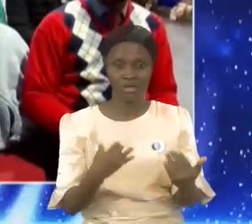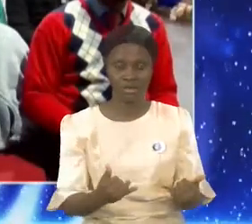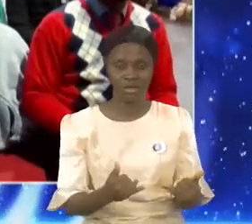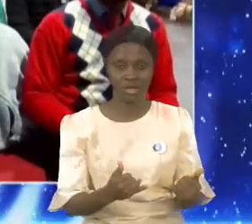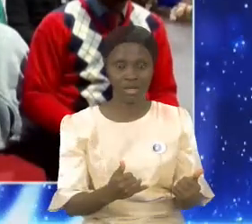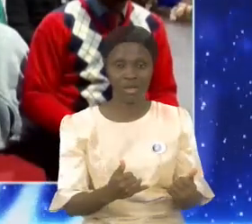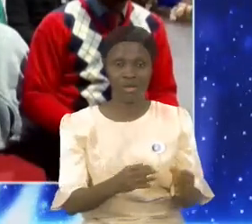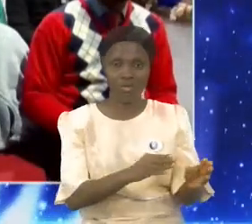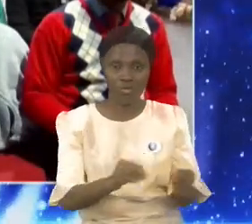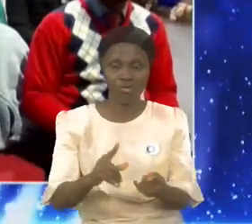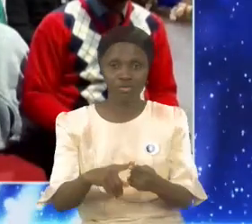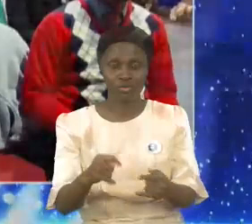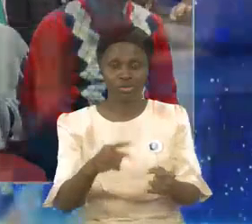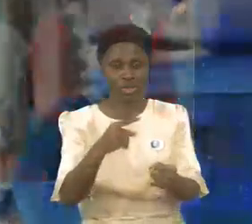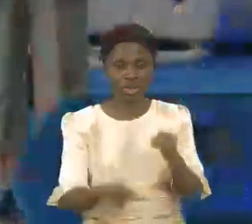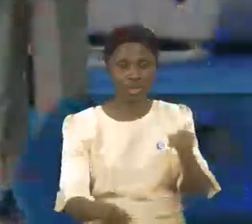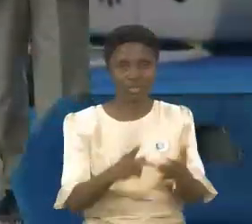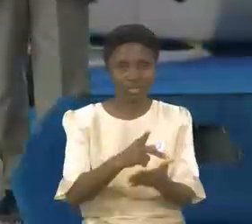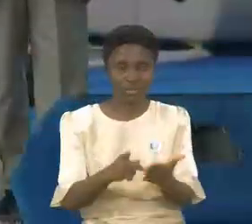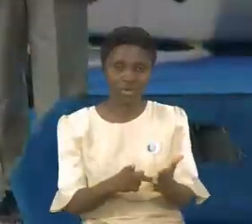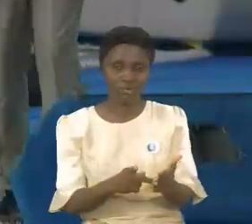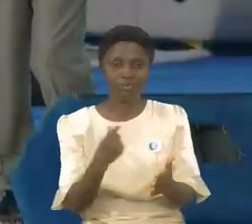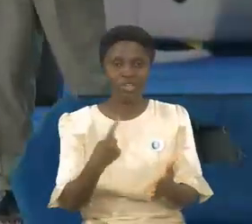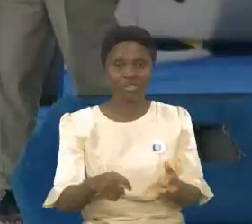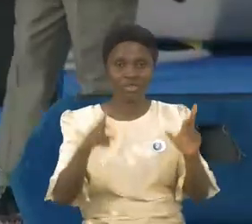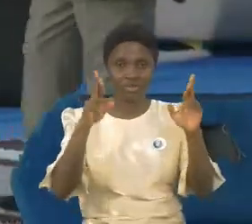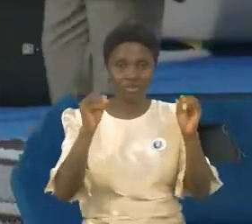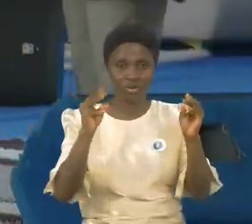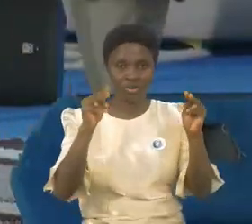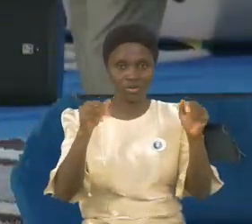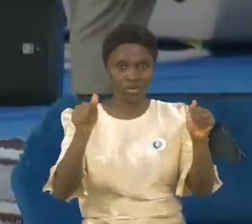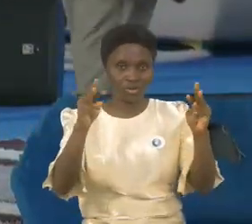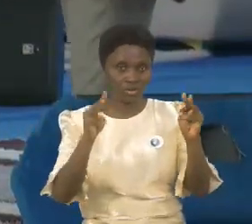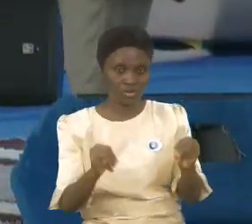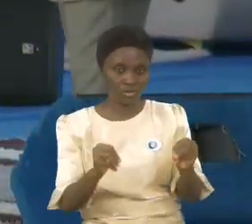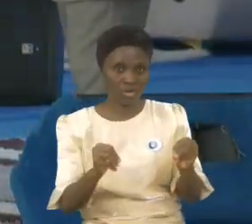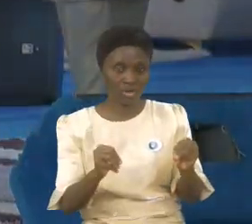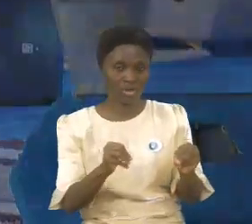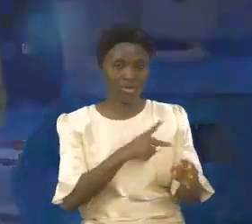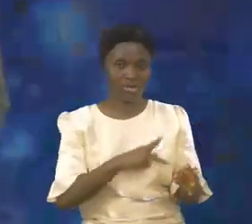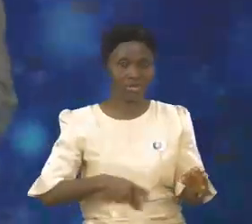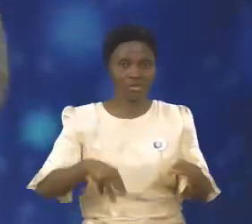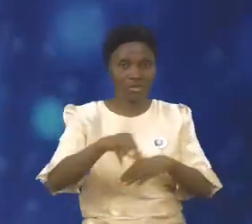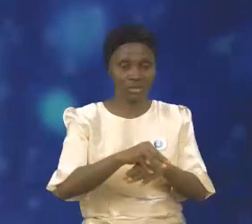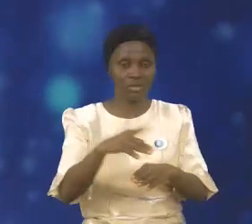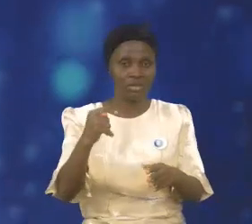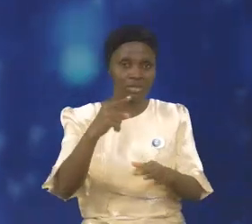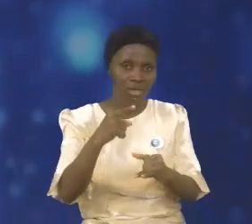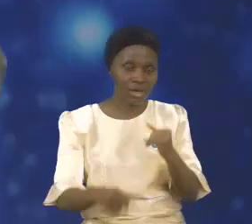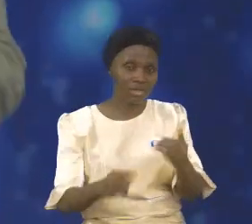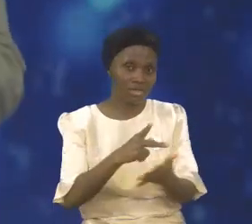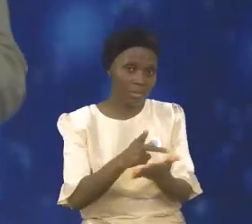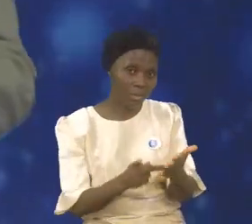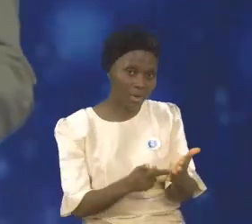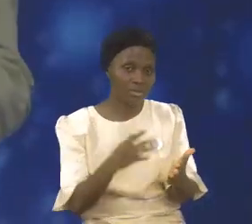last part had ruled before the Roman Empire. But the last part of the Roman Empire, with the